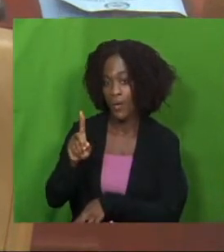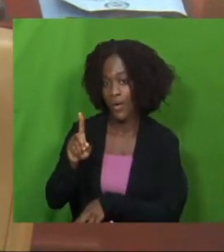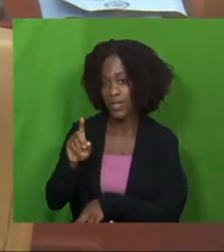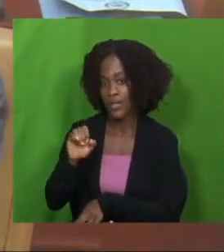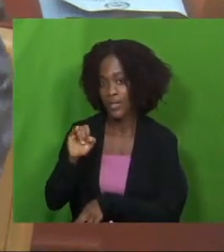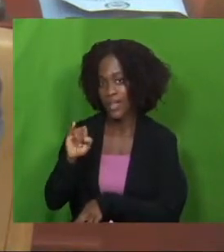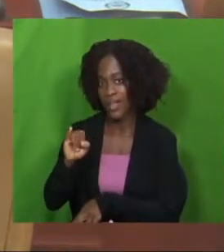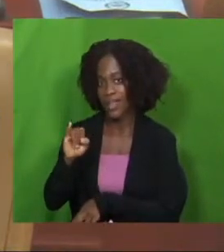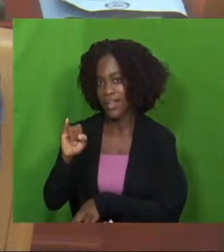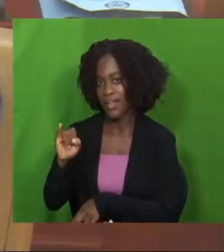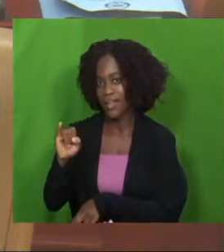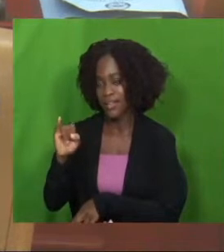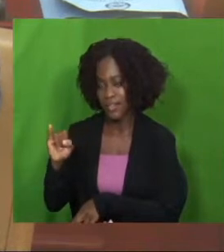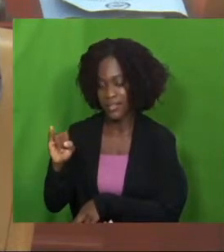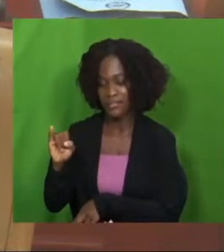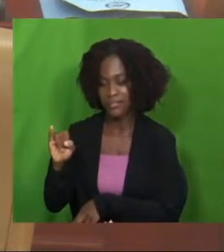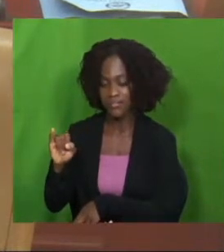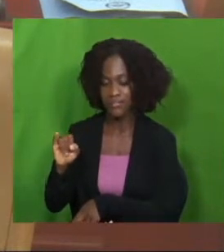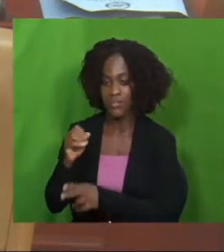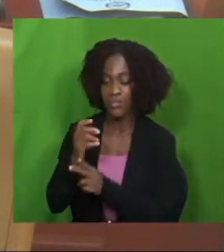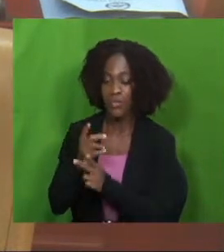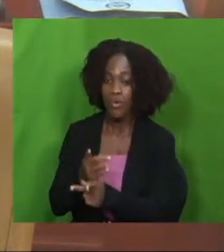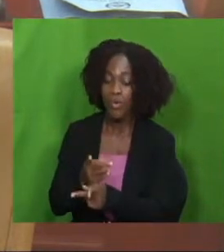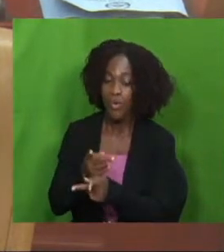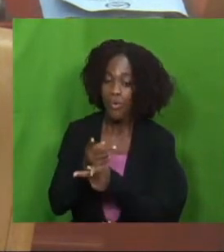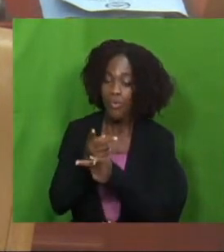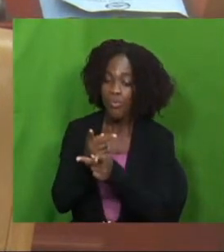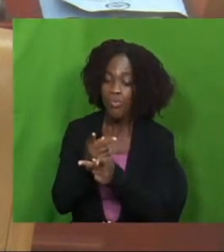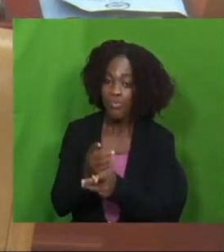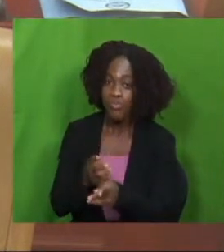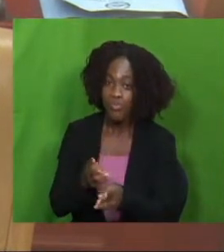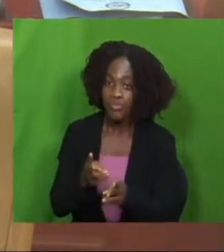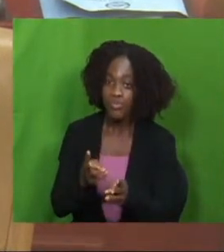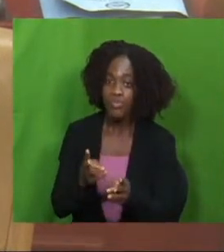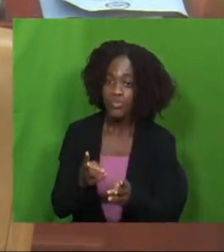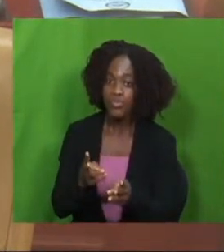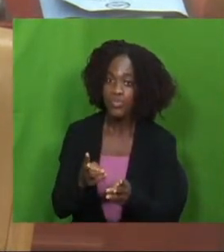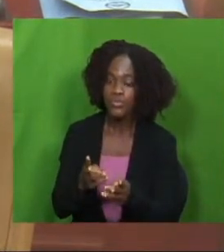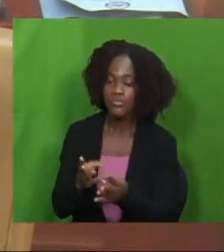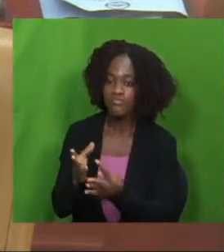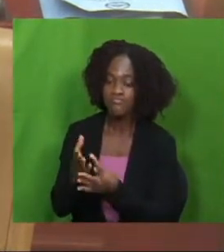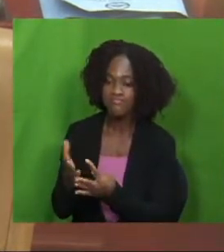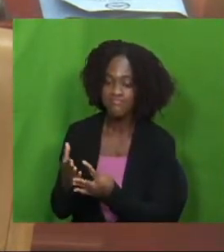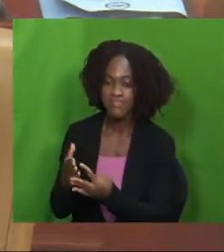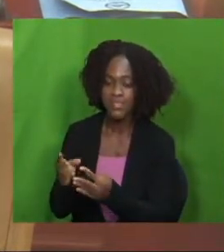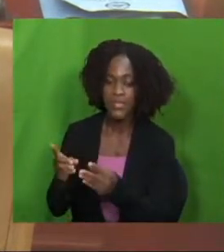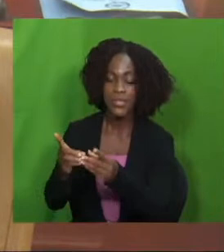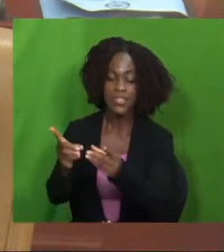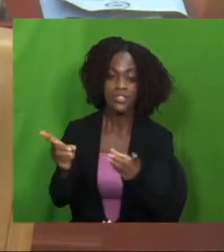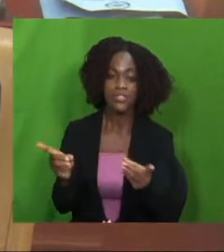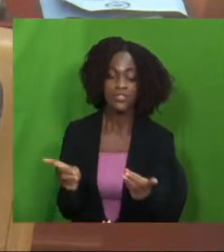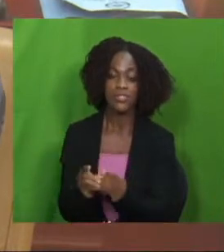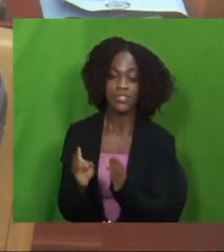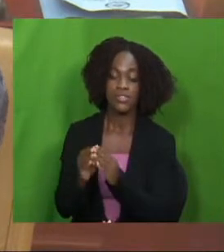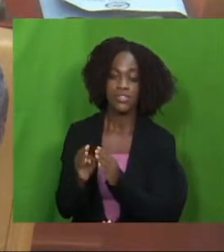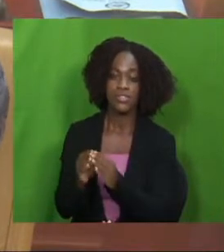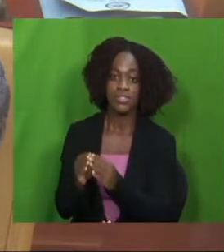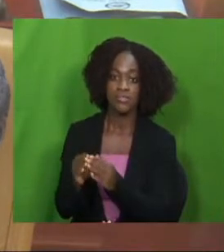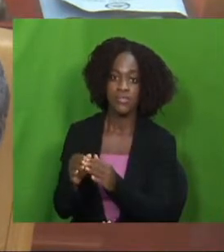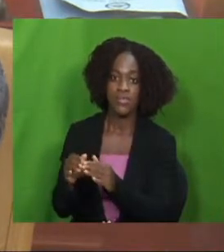1III. Proposed formula for distributing the District Assembly's Common Fund for